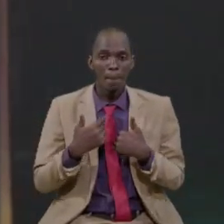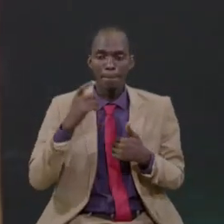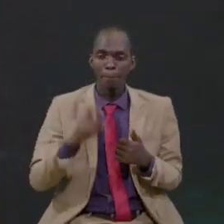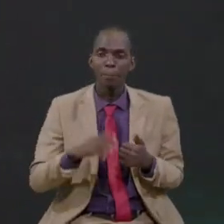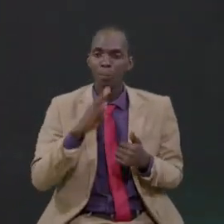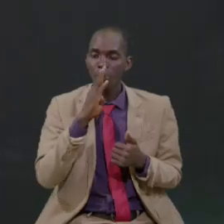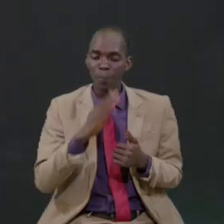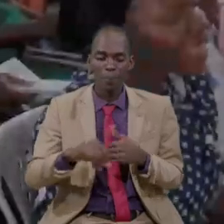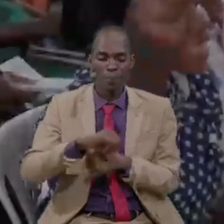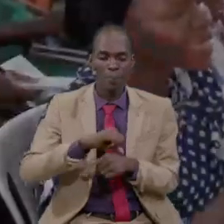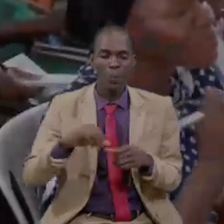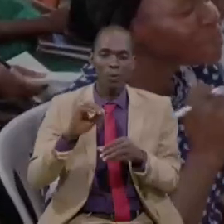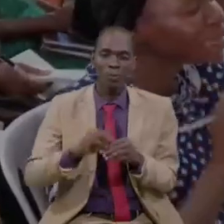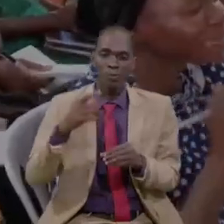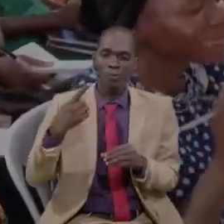me a good amen.